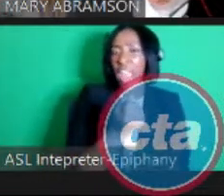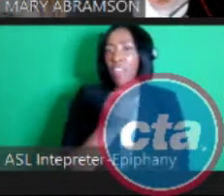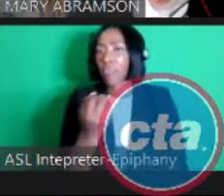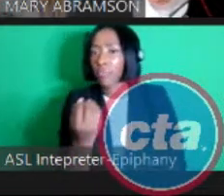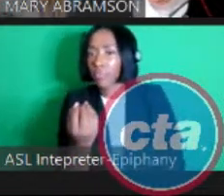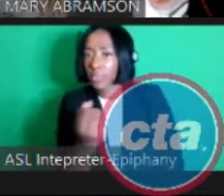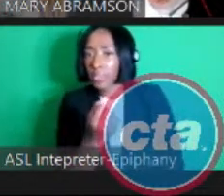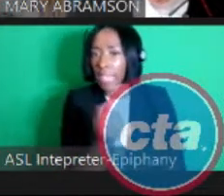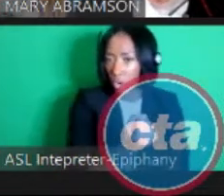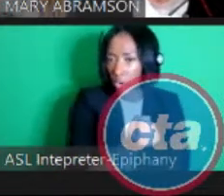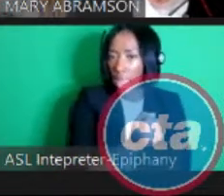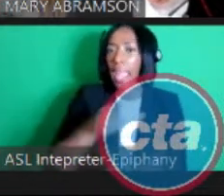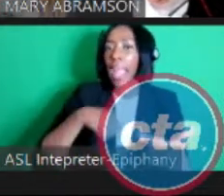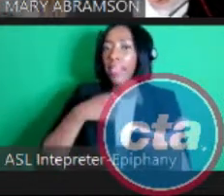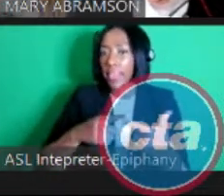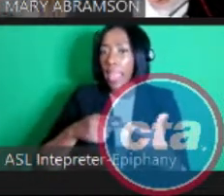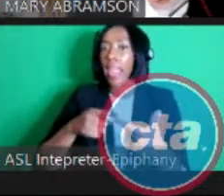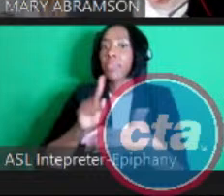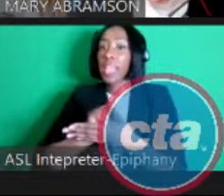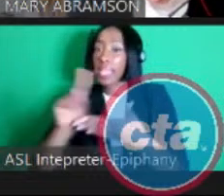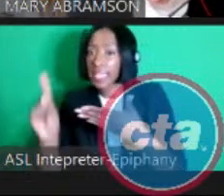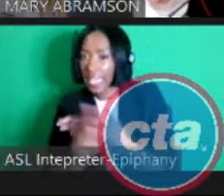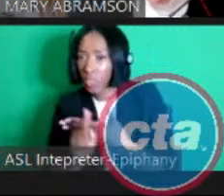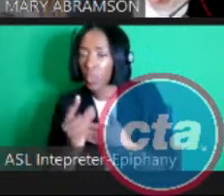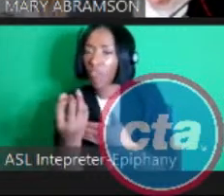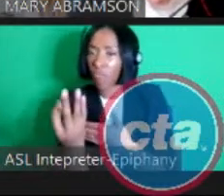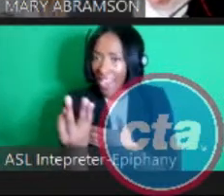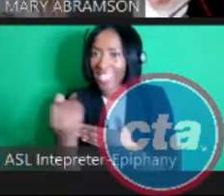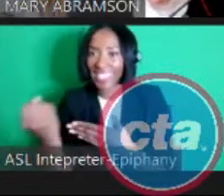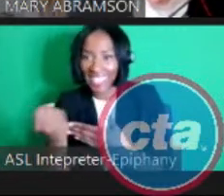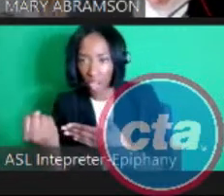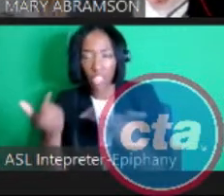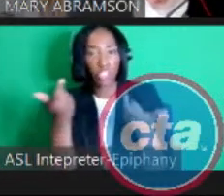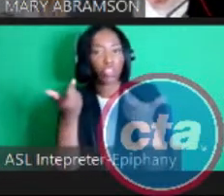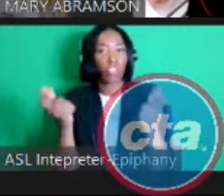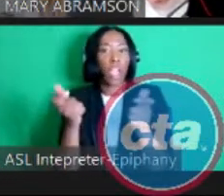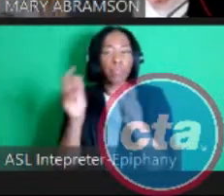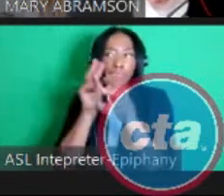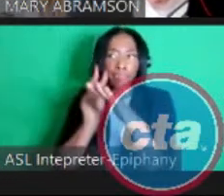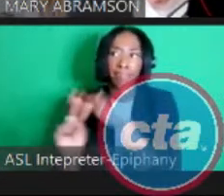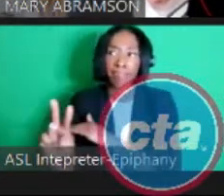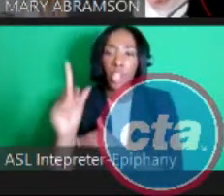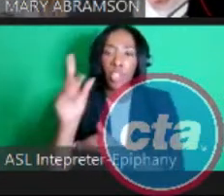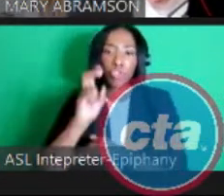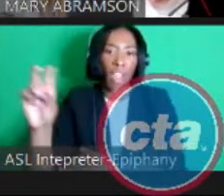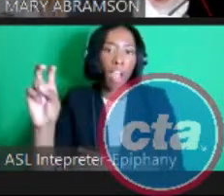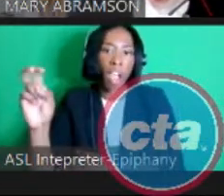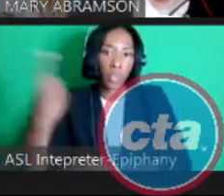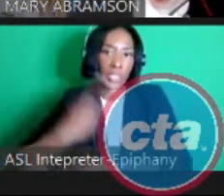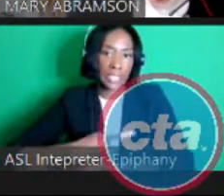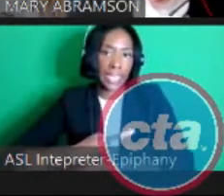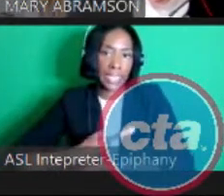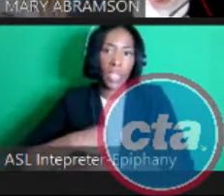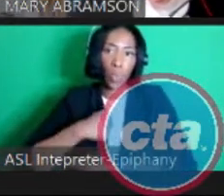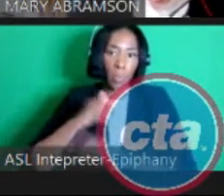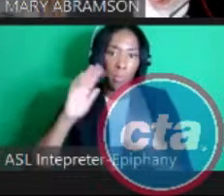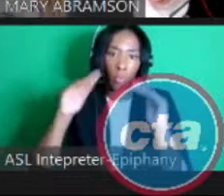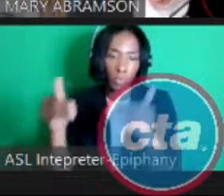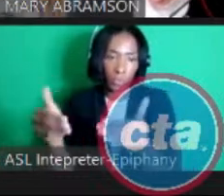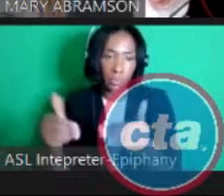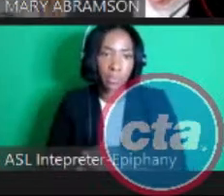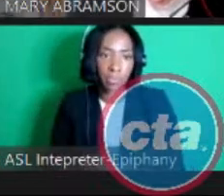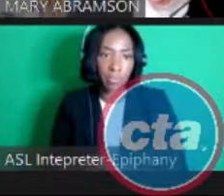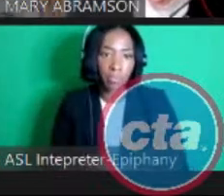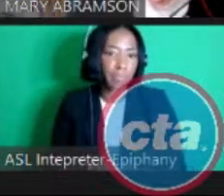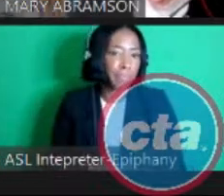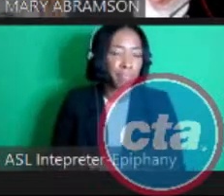Friday, Saturday. Those are our big travel days that we will be focusing on then. So